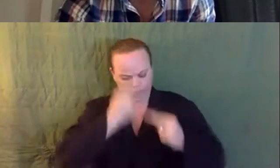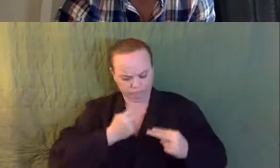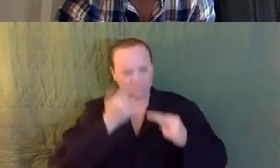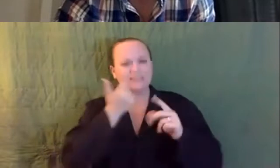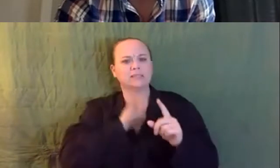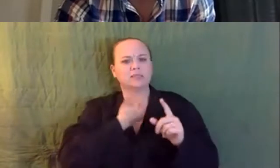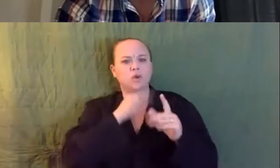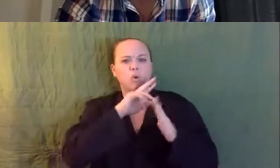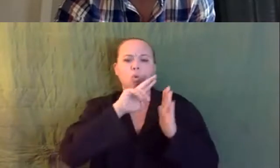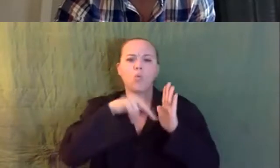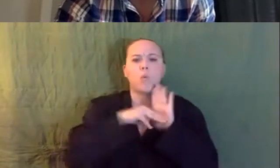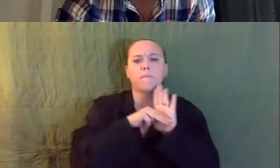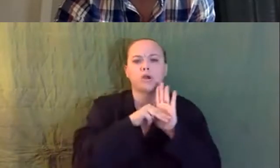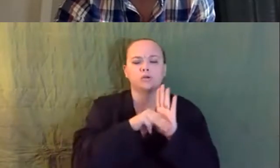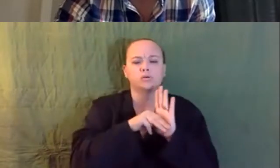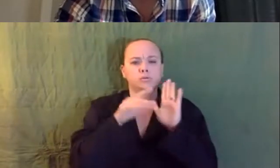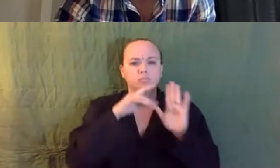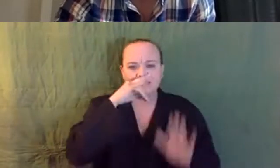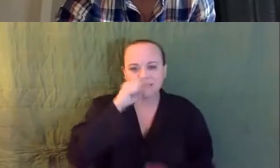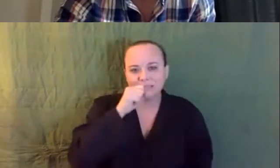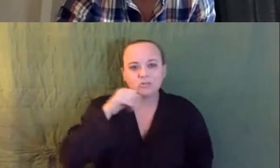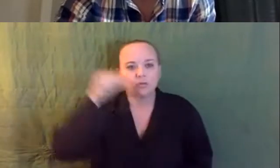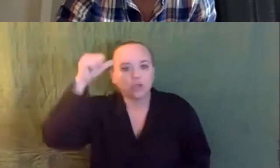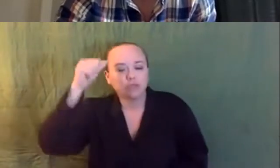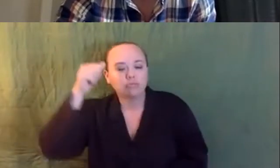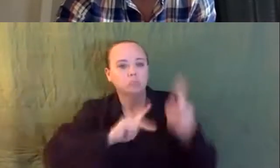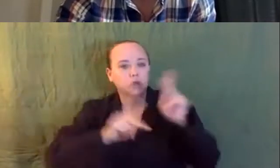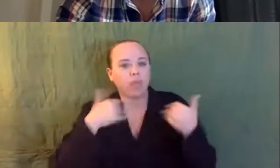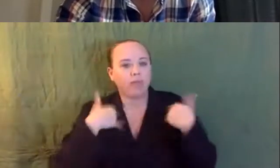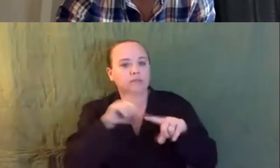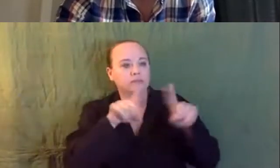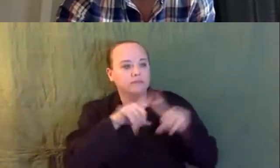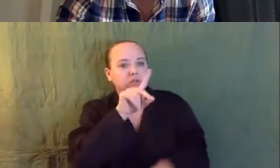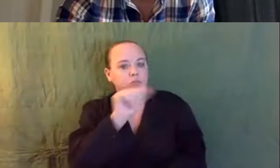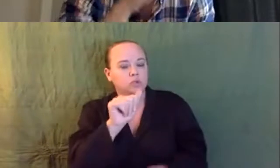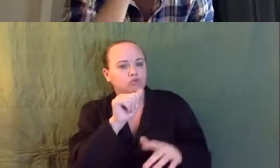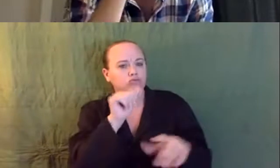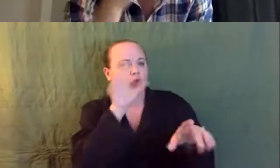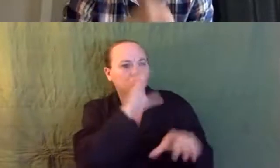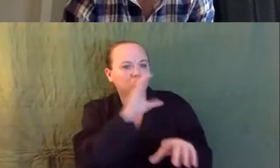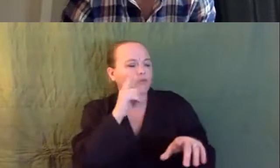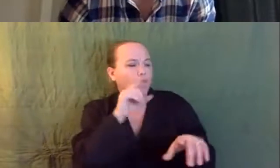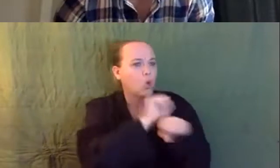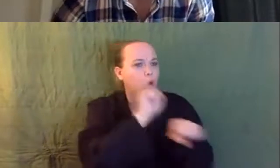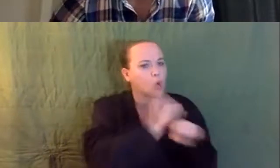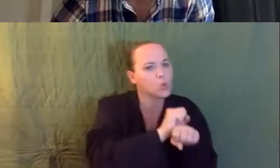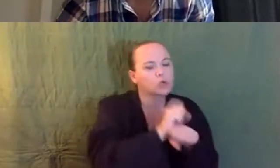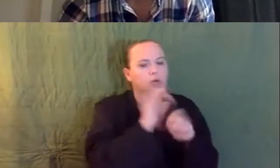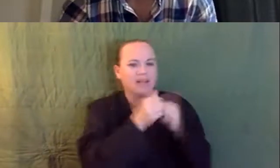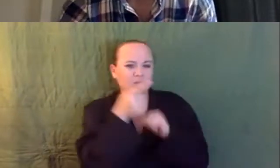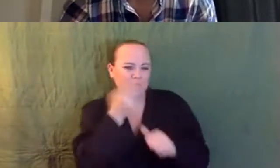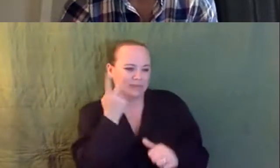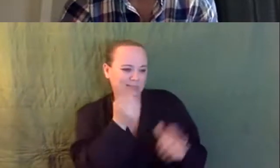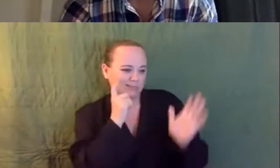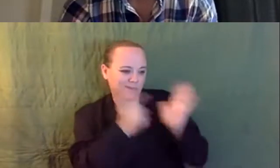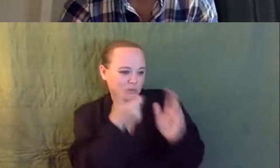adults with disabilities, especially looking for work, trying to build trust in adults, tell us a little bit about how you see yourself as a